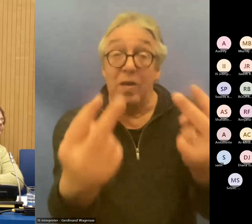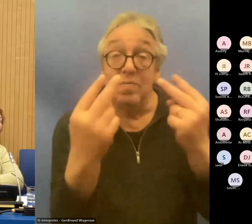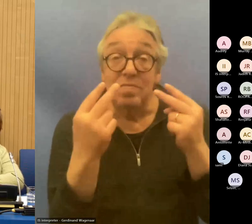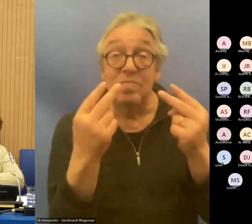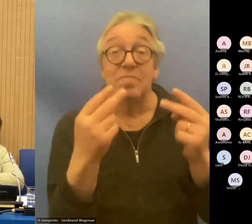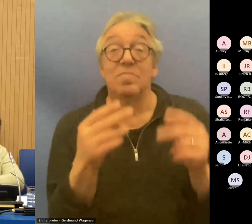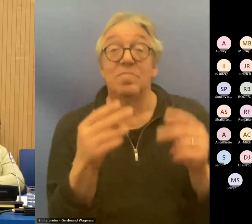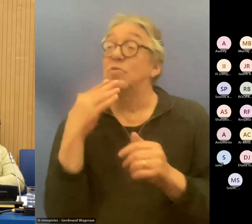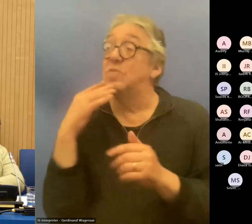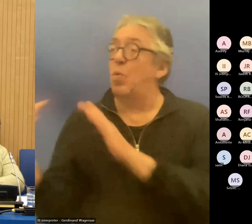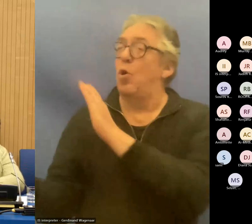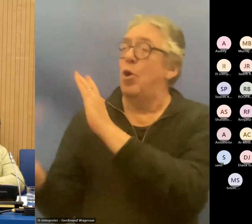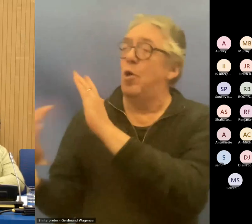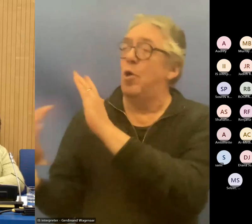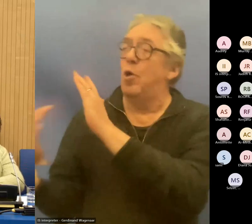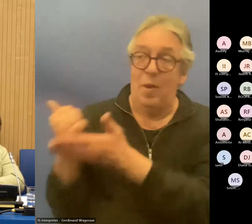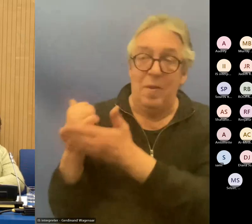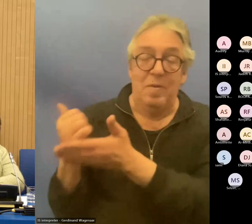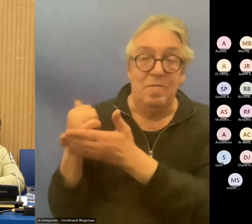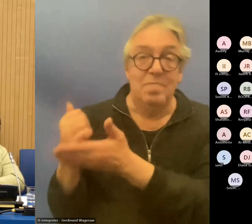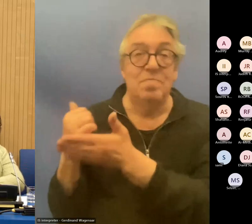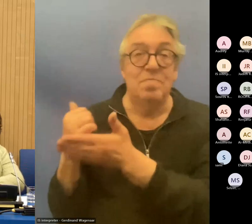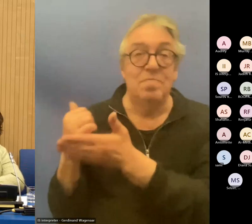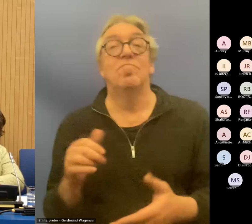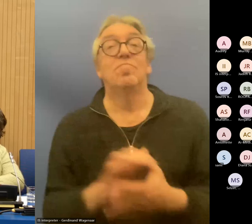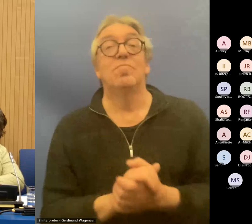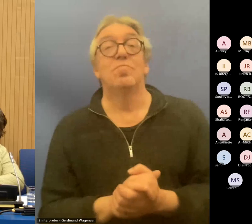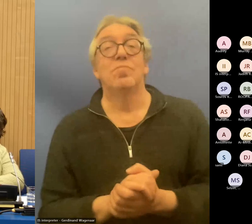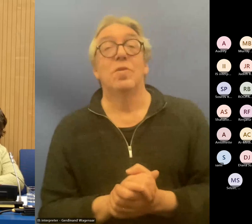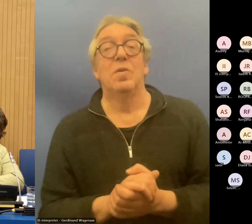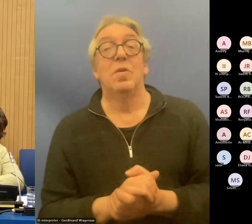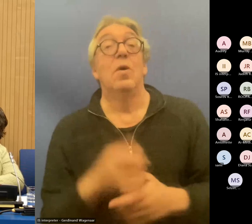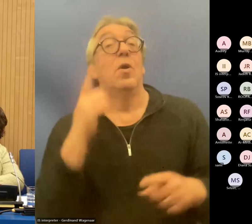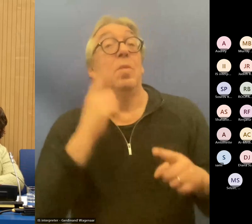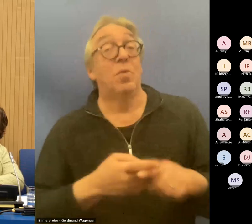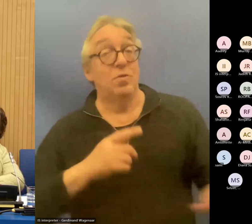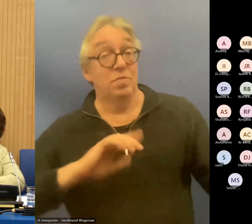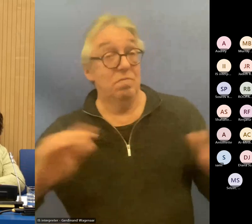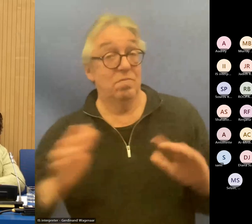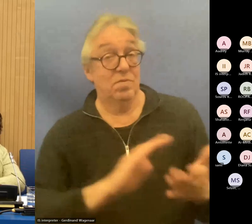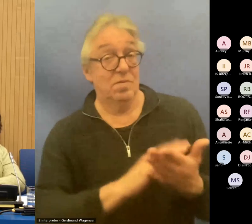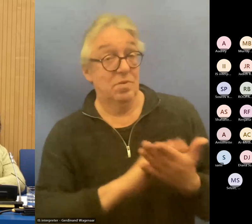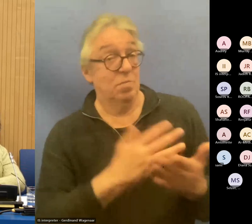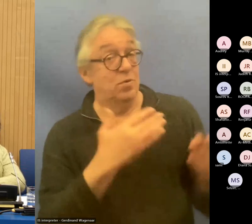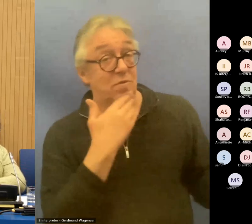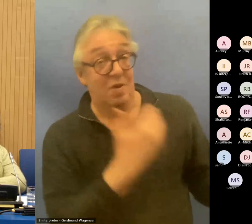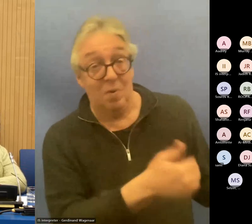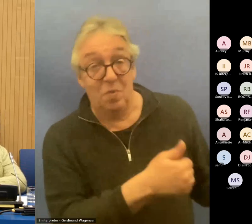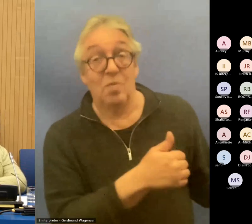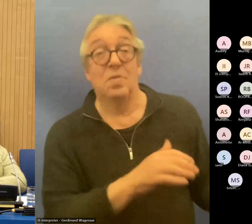the technical part here also, and to the sign language interpreters as well.